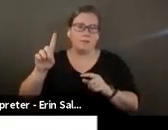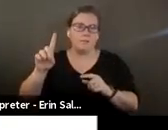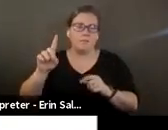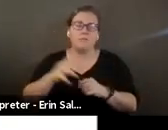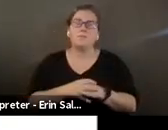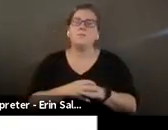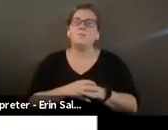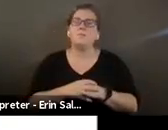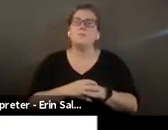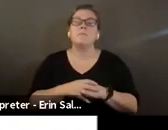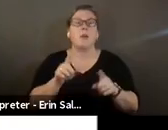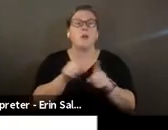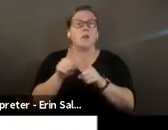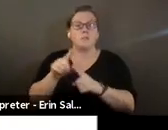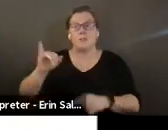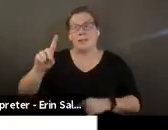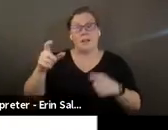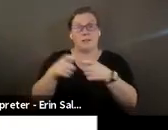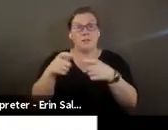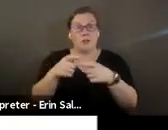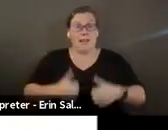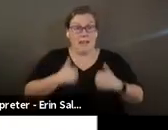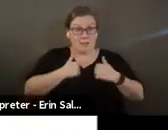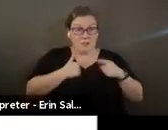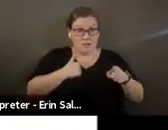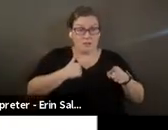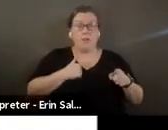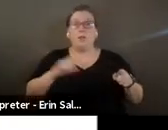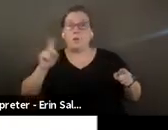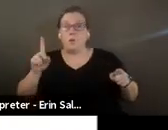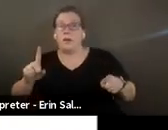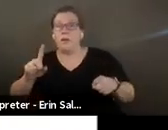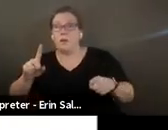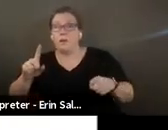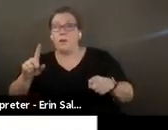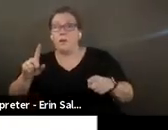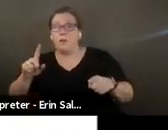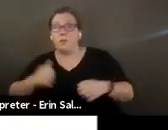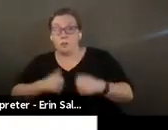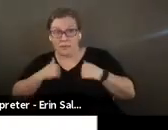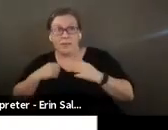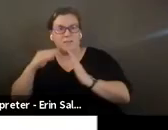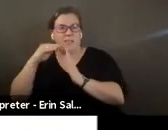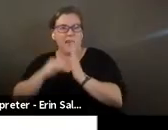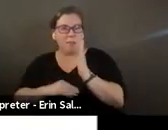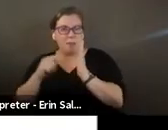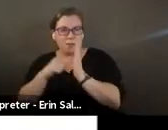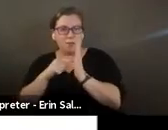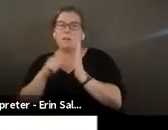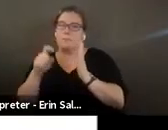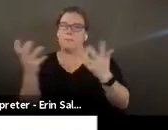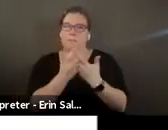Also, the address on the ID must match the address on the application. And I know that